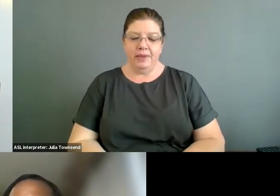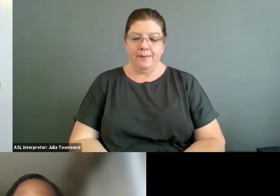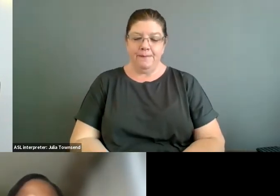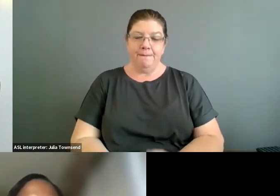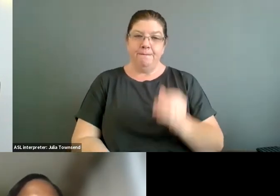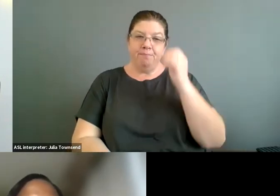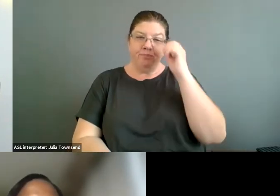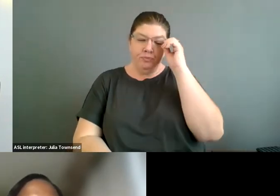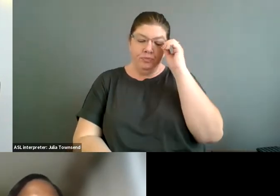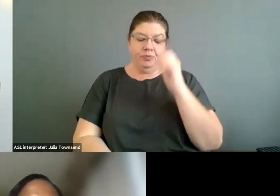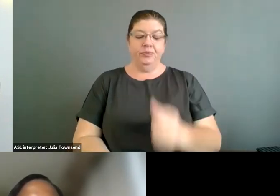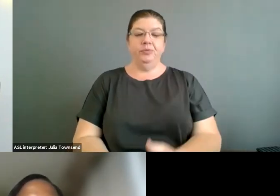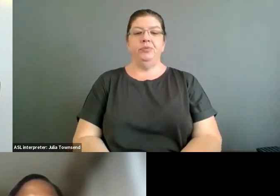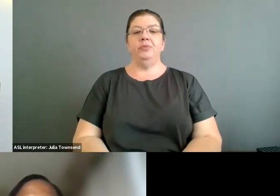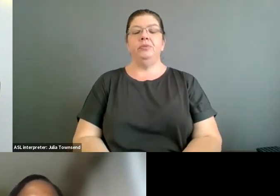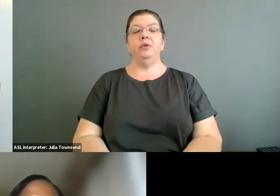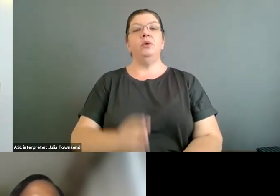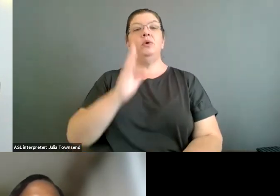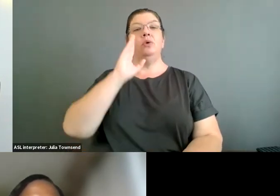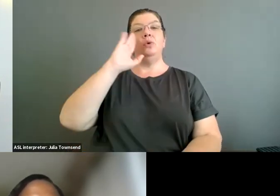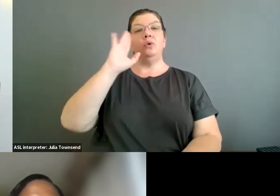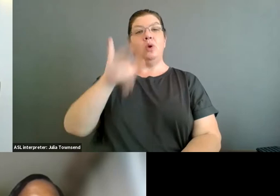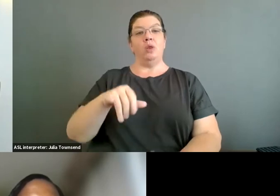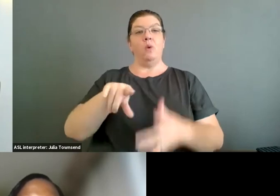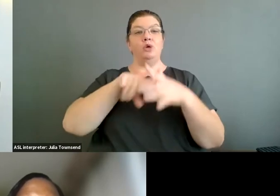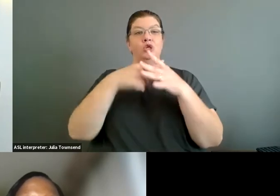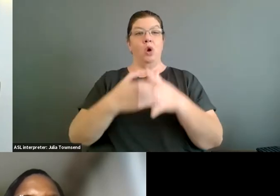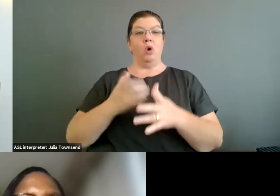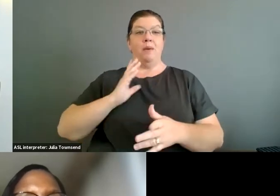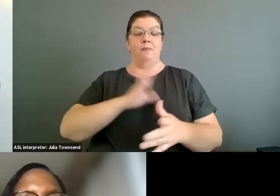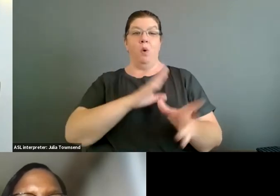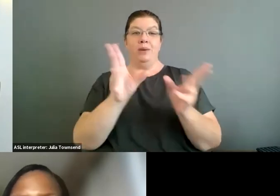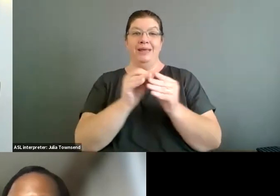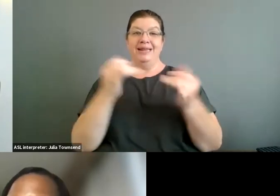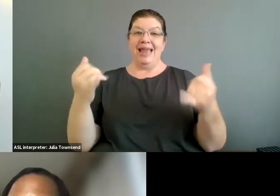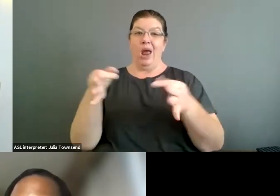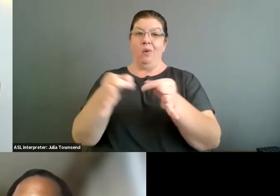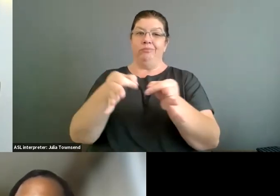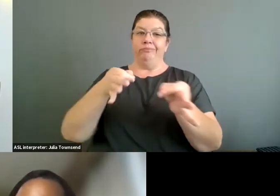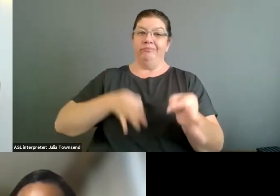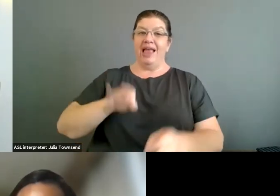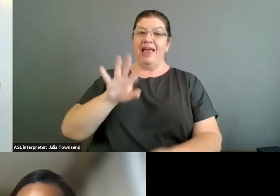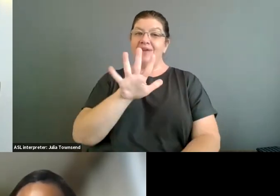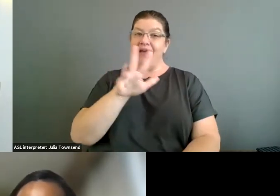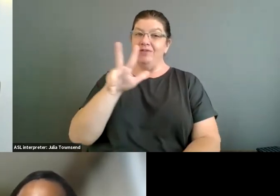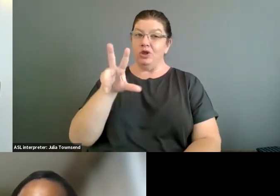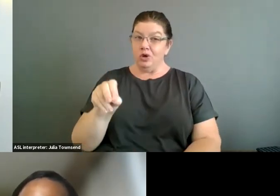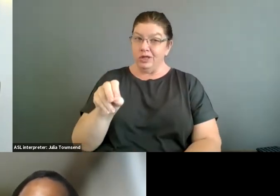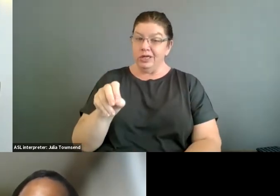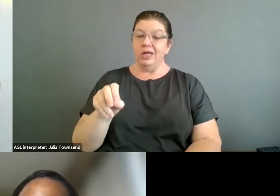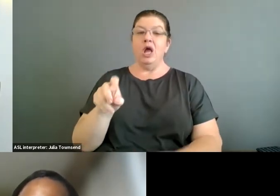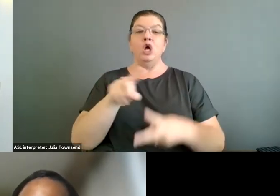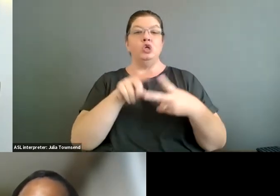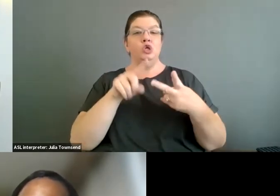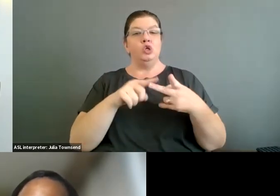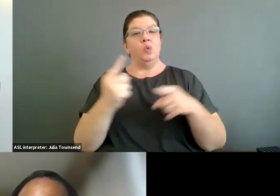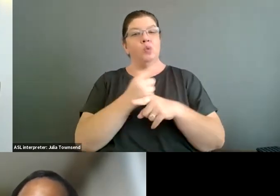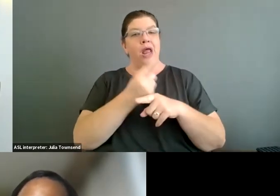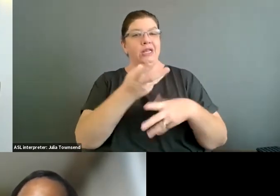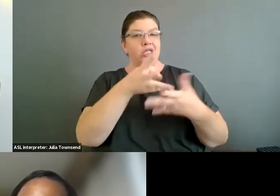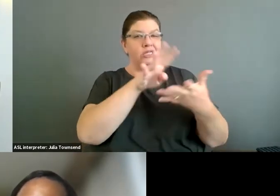Excuse me. As you know, we're starting board meetings at 5:30 now, and we have two regularly scheduled reports